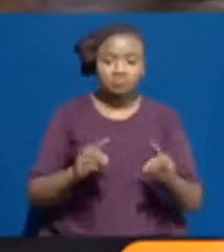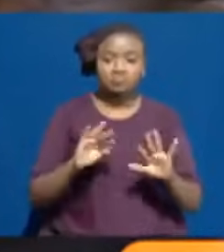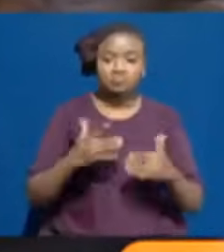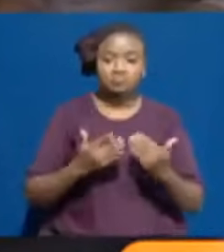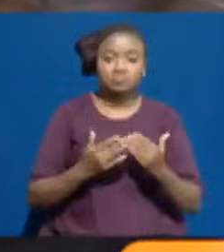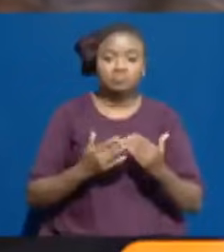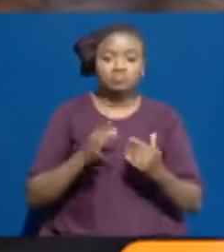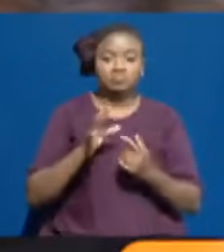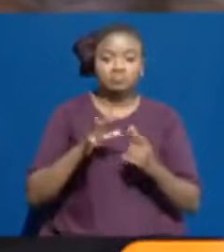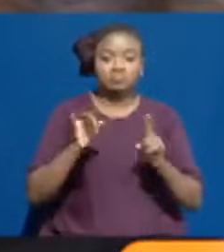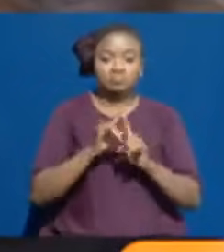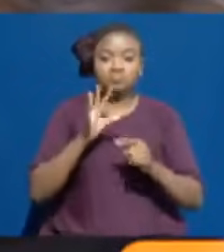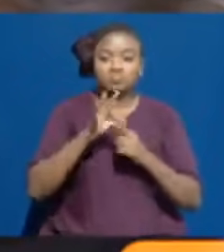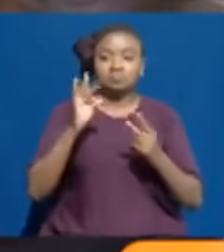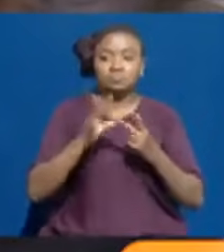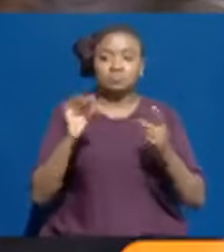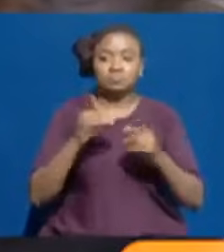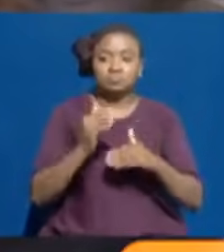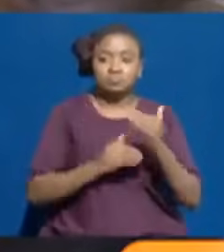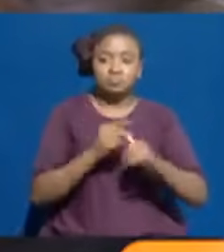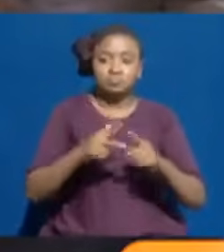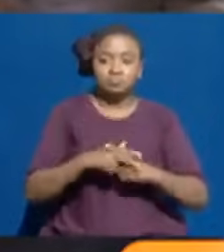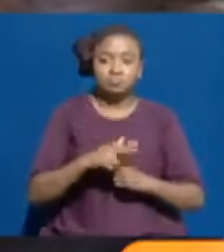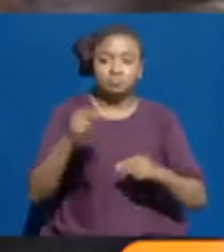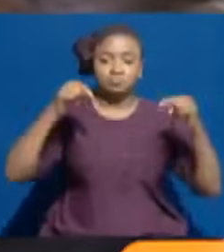Selection started today.